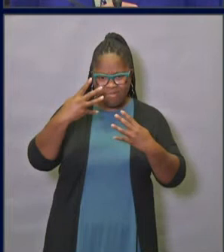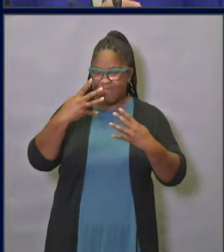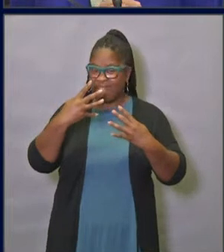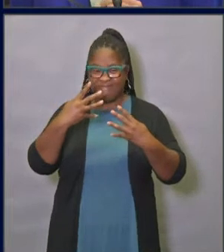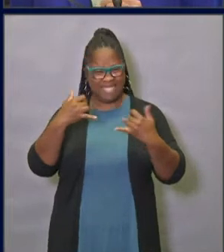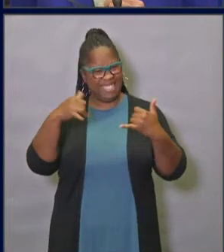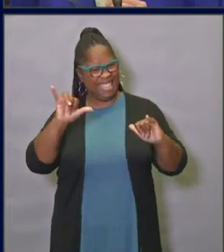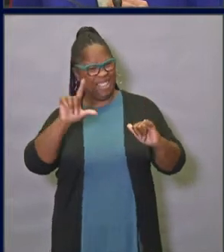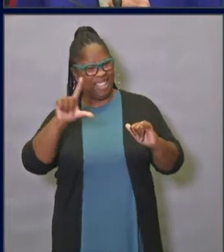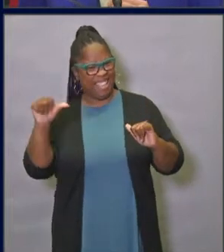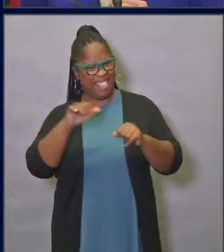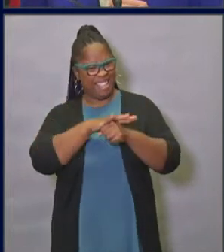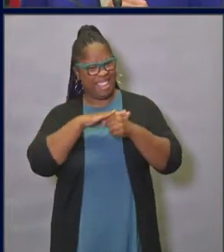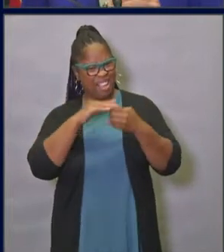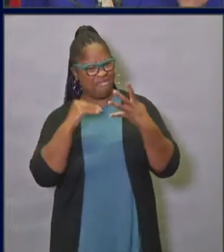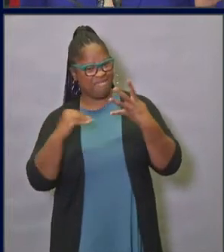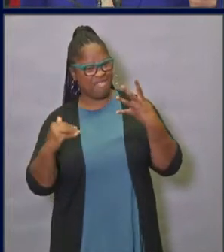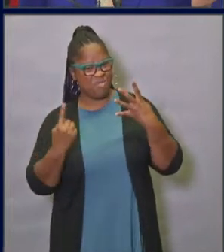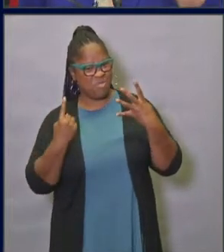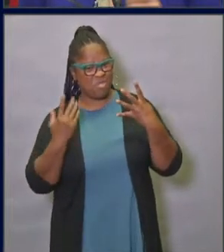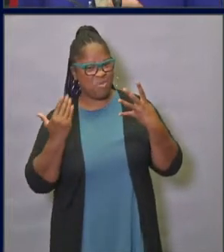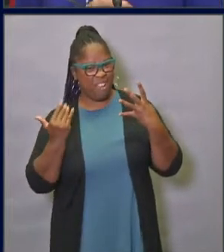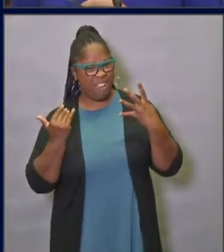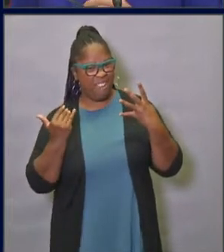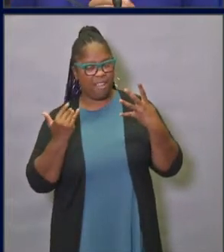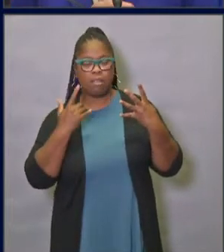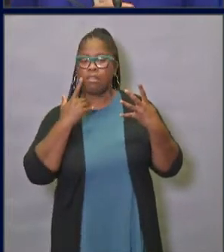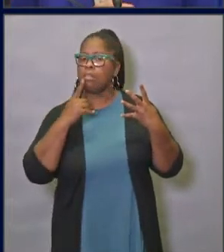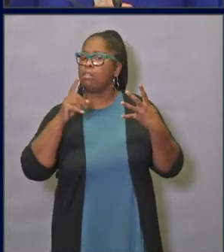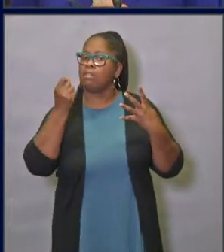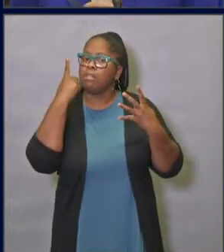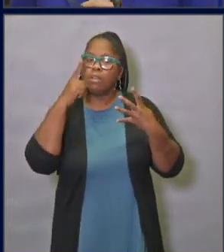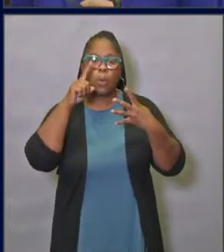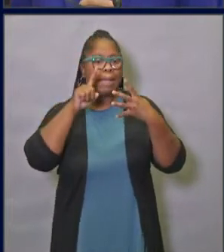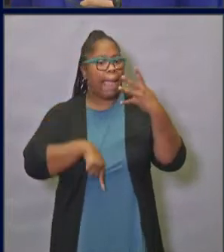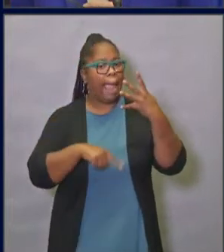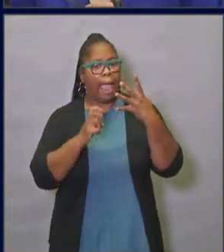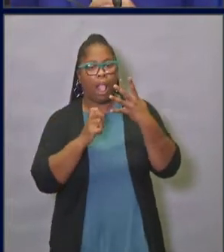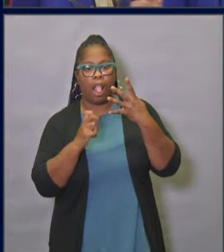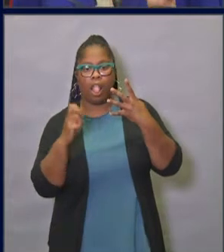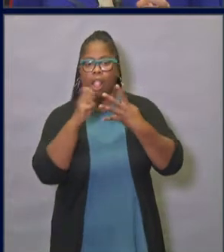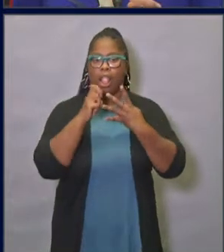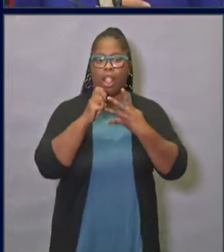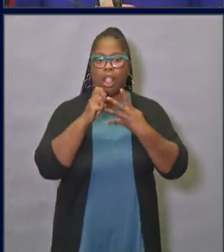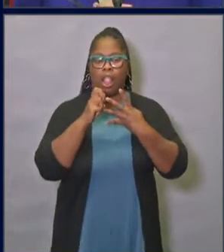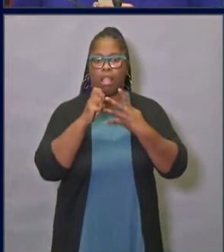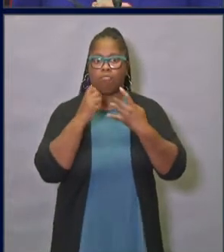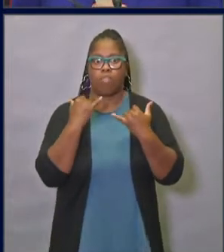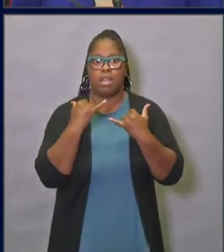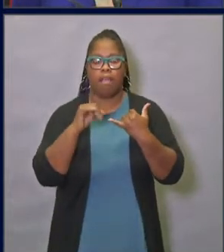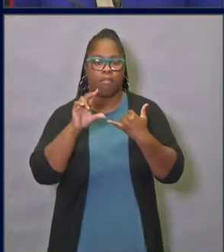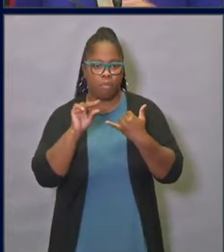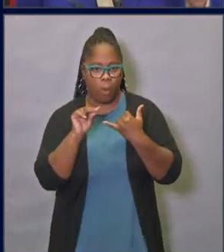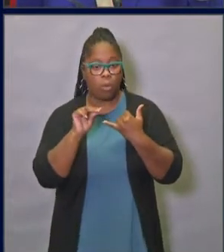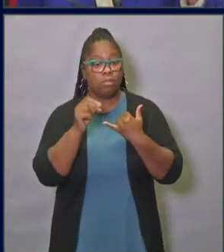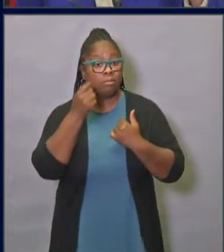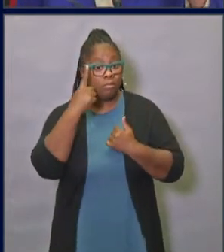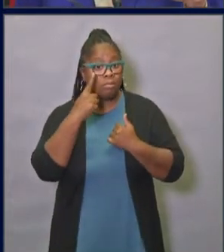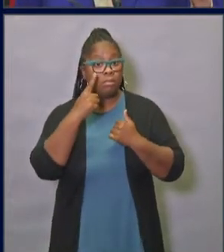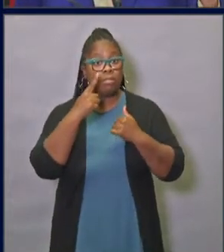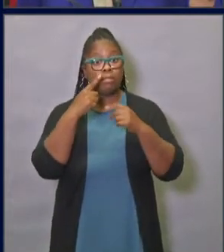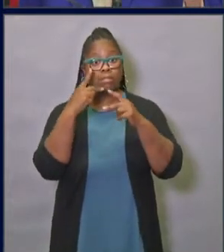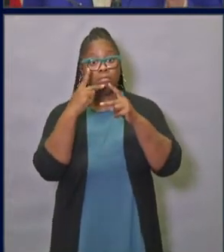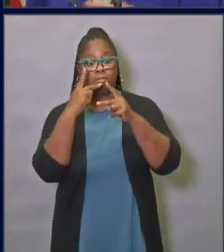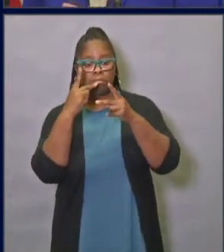Tier 1. And this is because we cannot move to Tier 2 until we sustain these numbers that you're